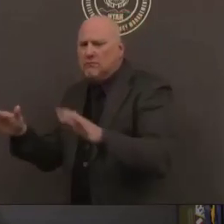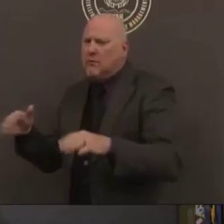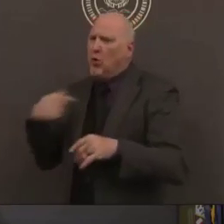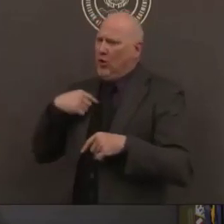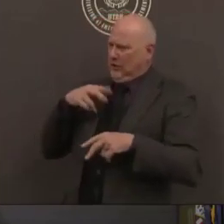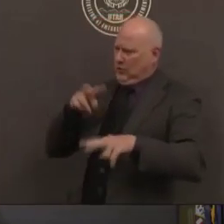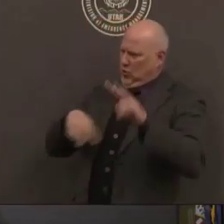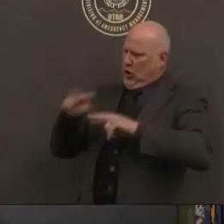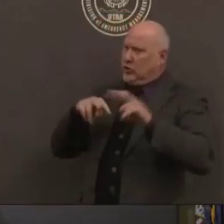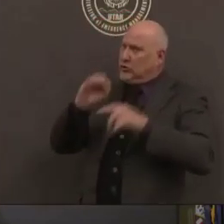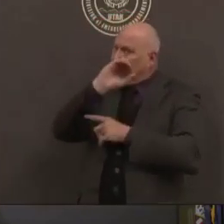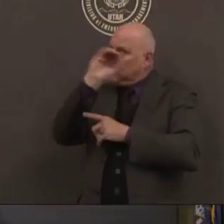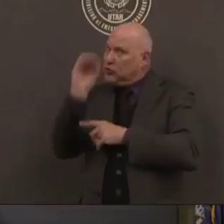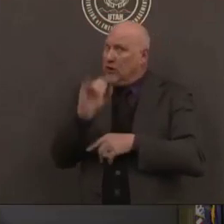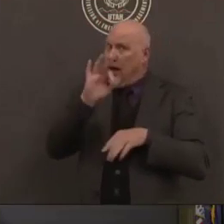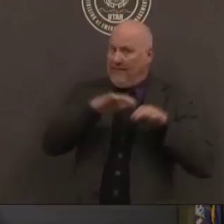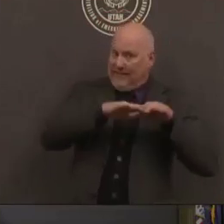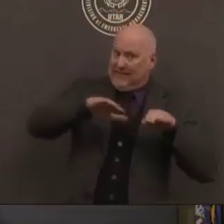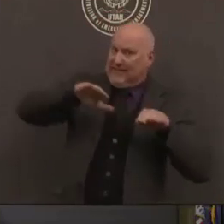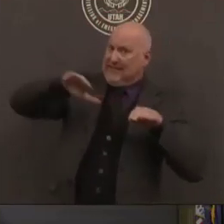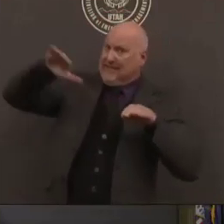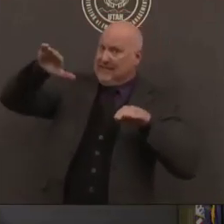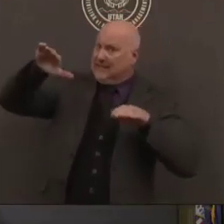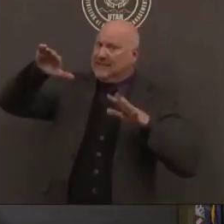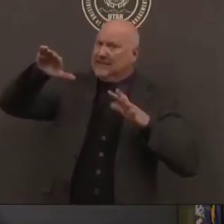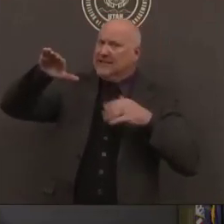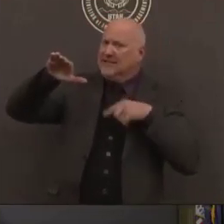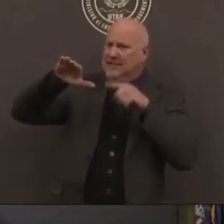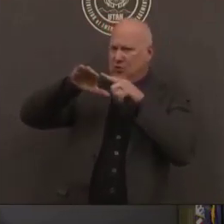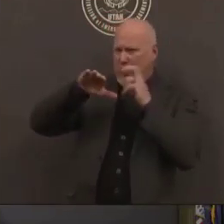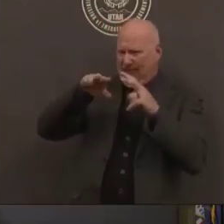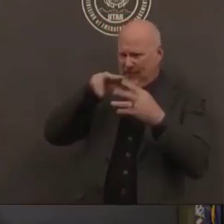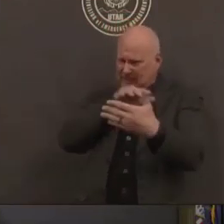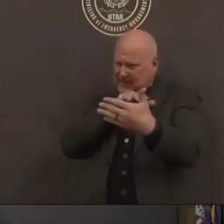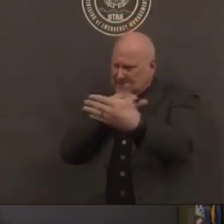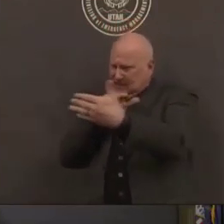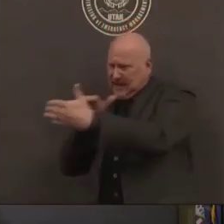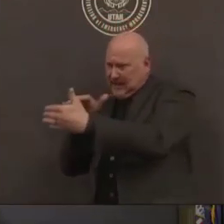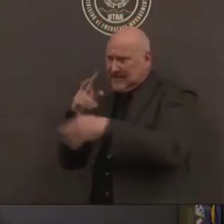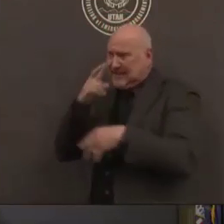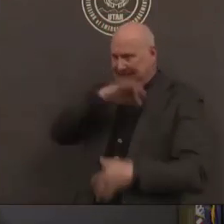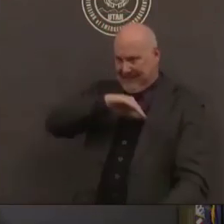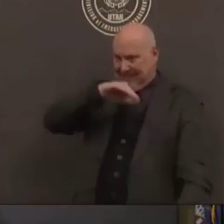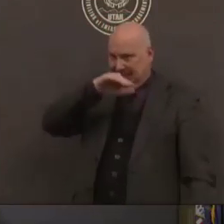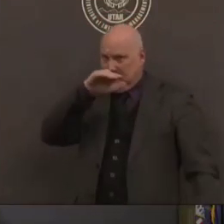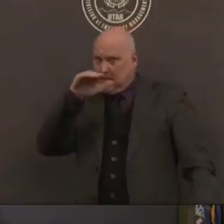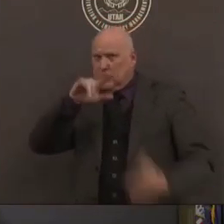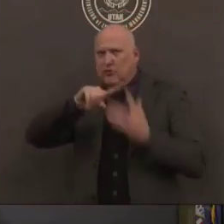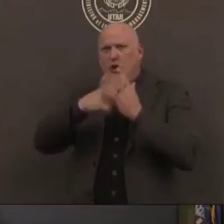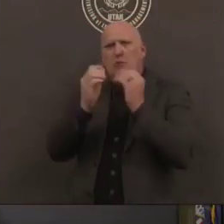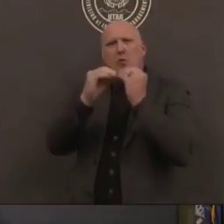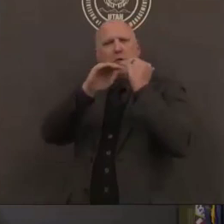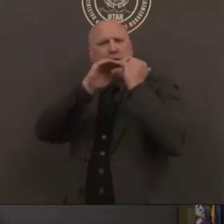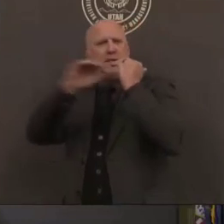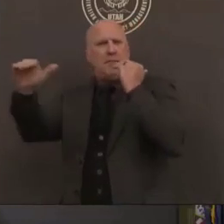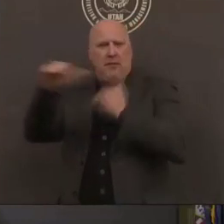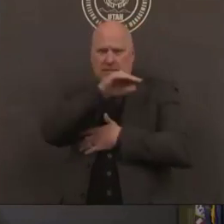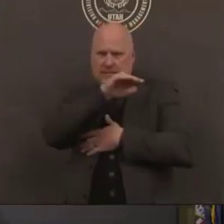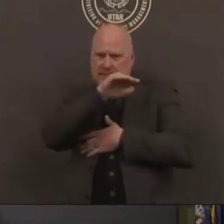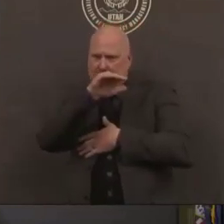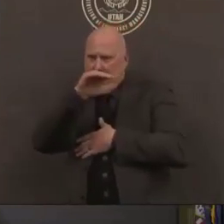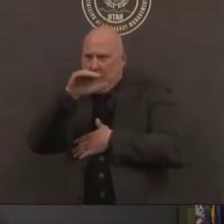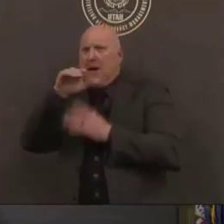decline in our growth rate. We also want to maintain our capacity to be able to test anybody who needs testing, but also